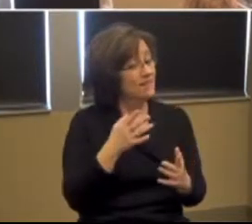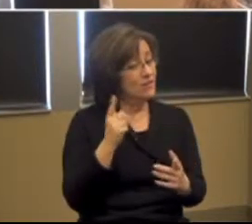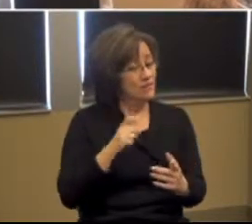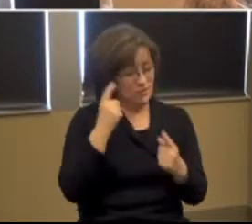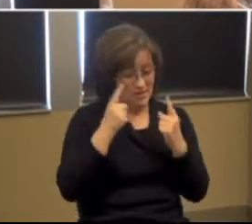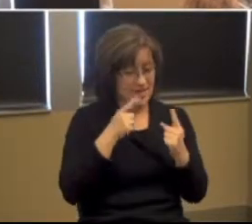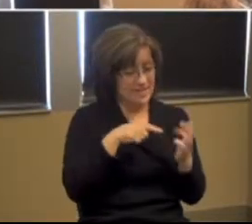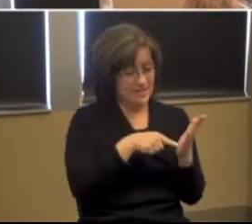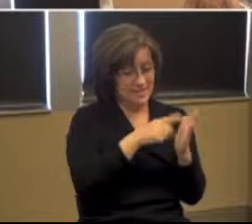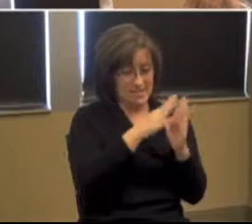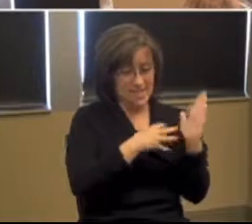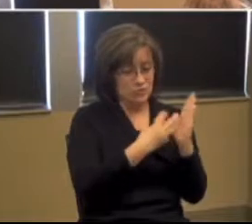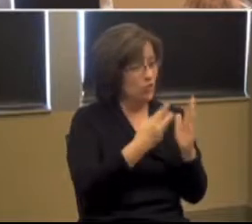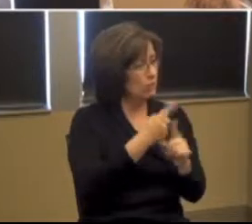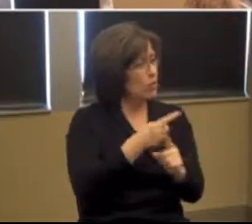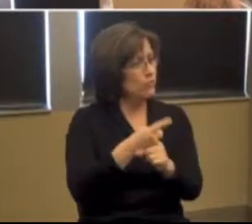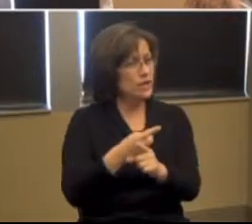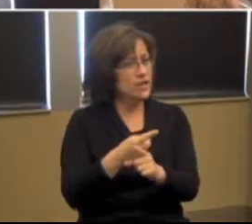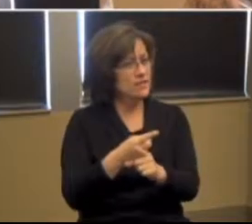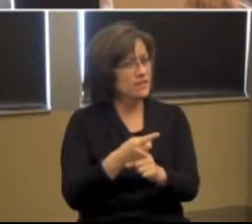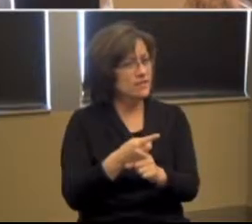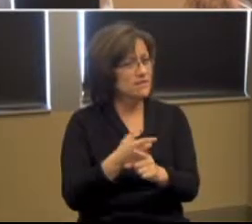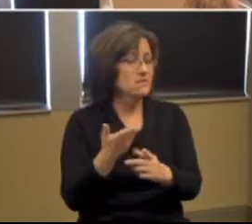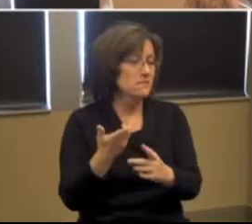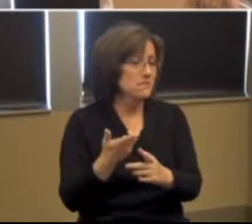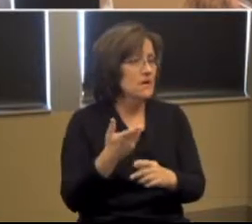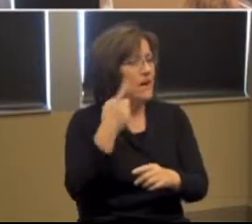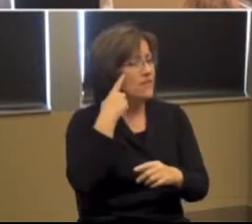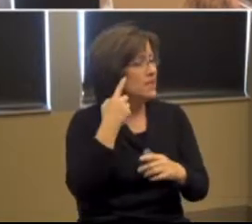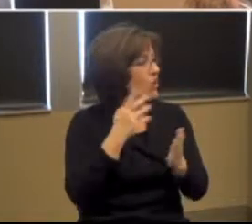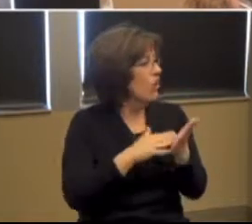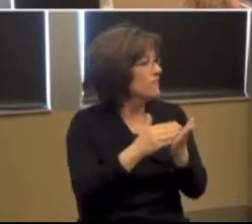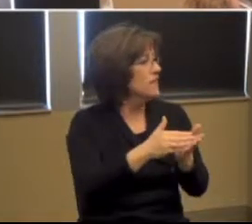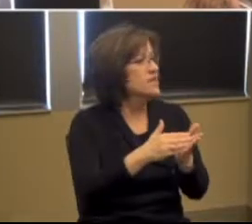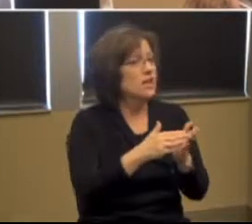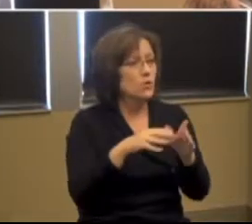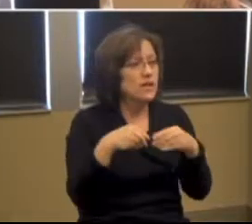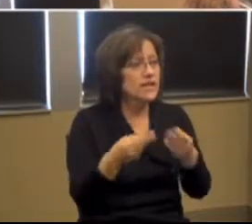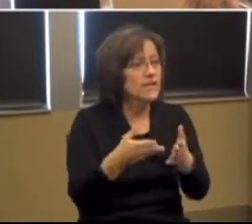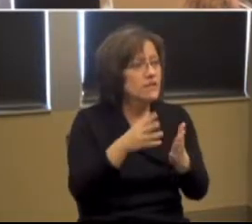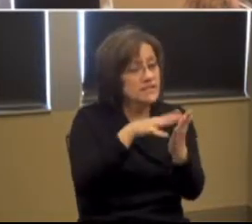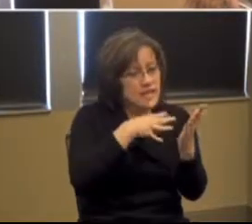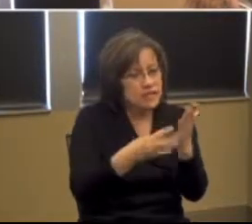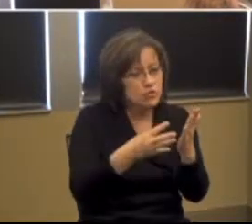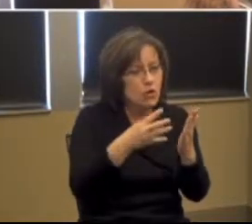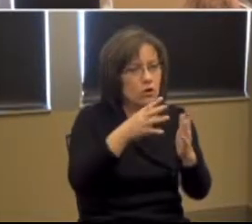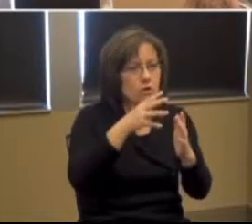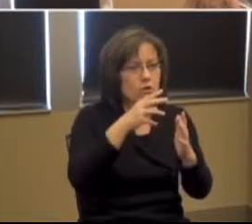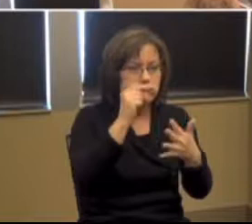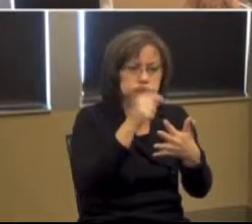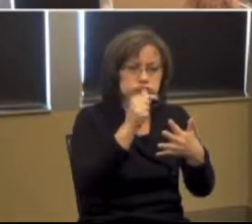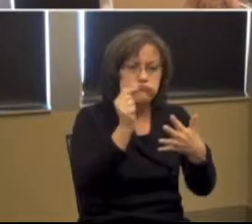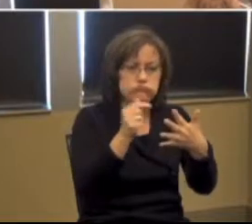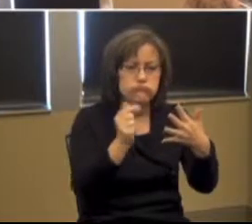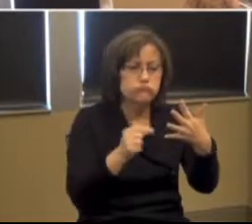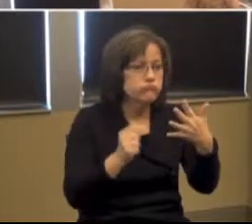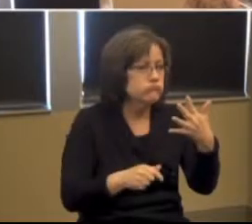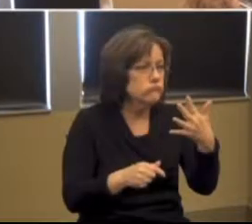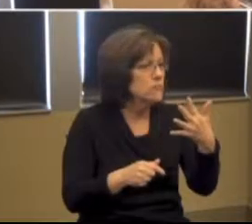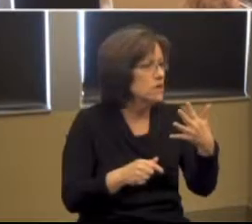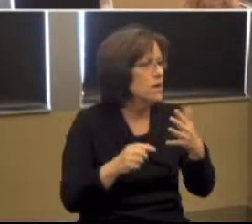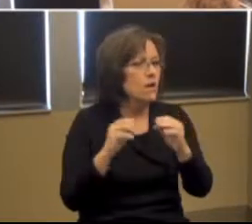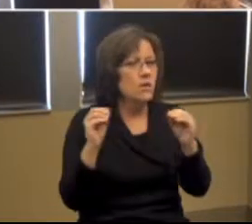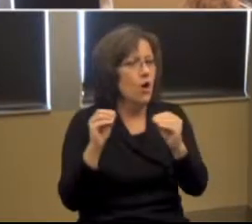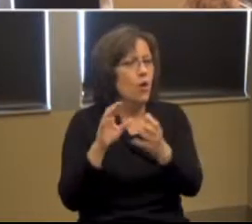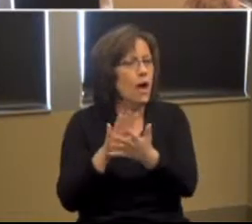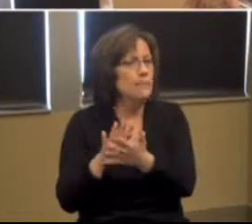error that I see a lot is we get kids on a schedule, maybe it's very concrete, maybe very little